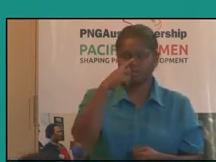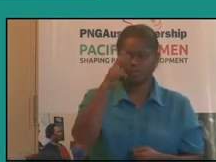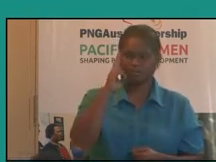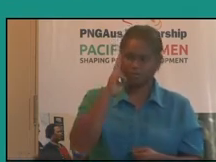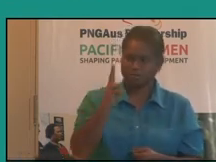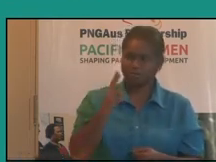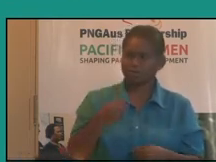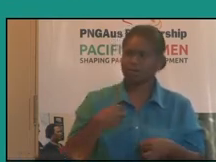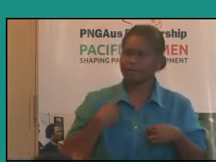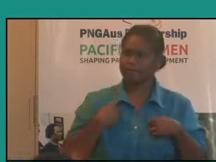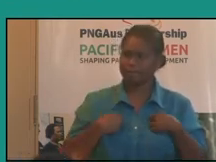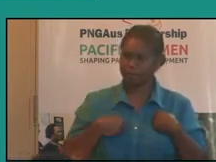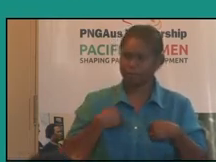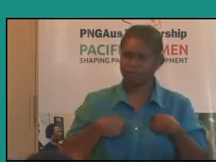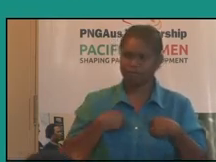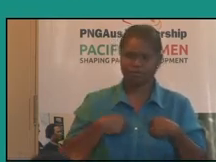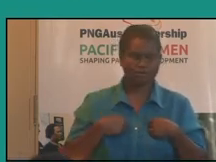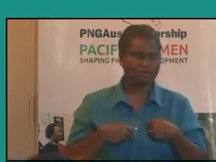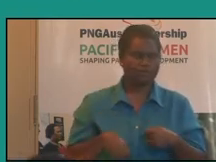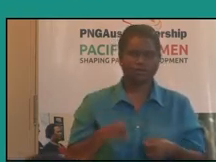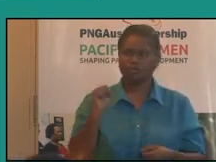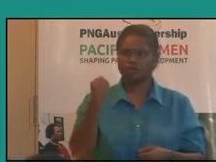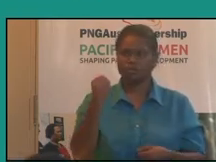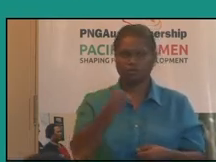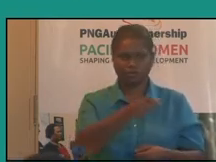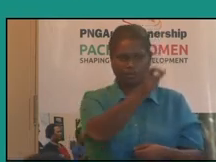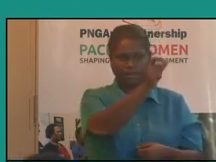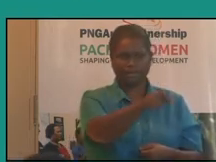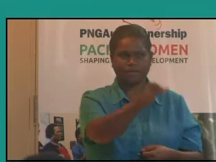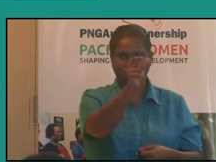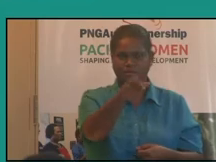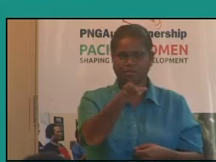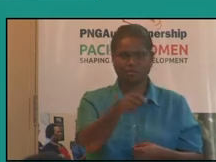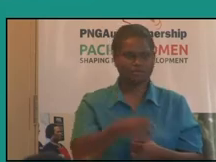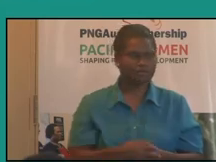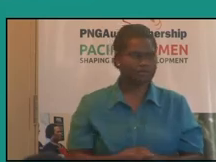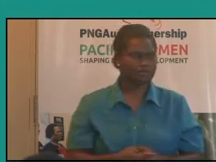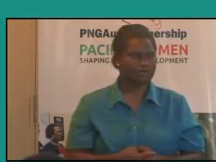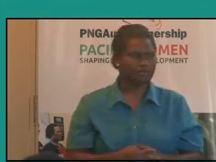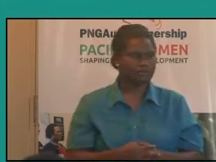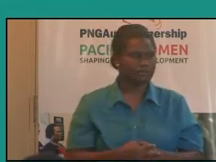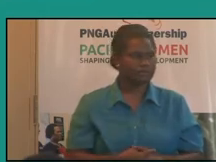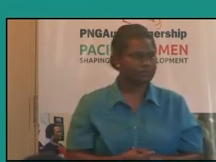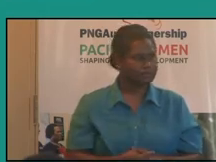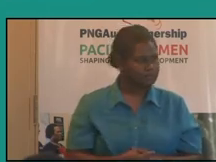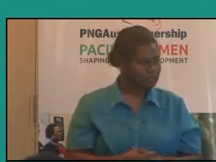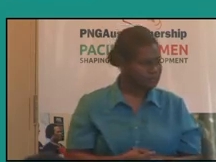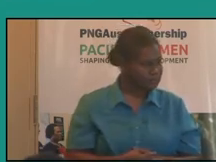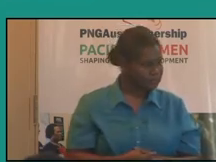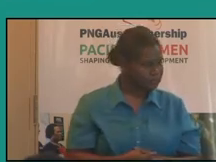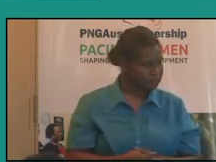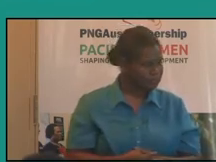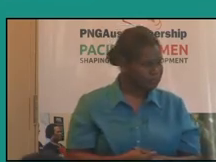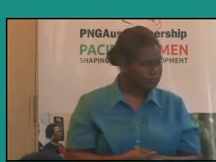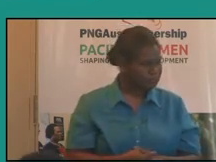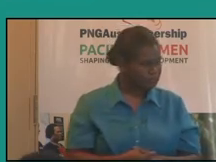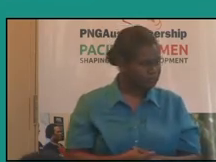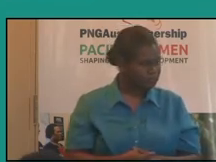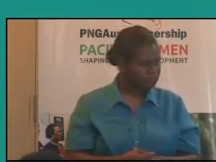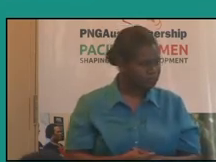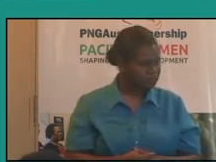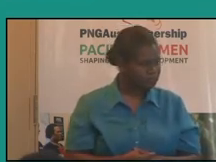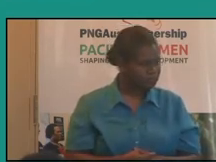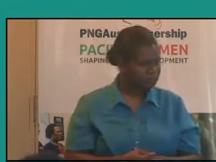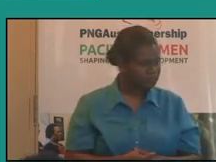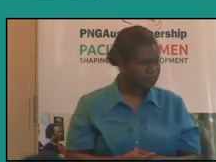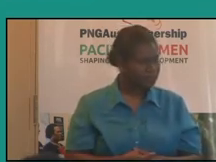issues and not on personality. One of those dominant parts of our political culture. So those are the kind of things that we are trying to do in order to